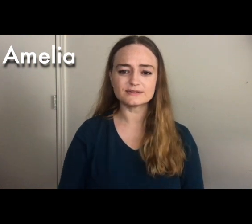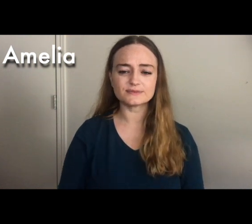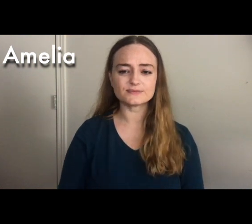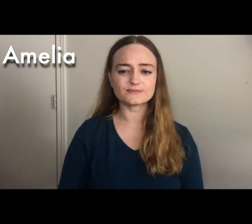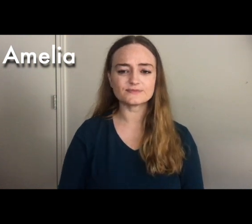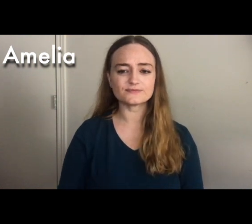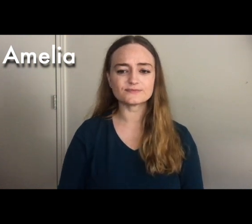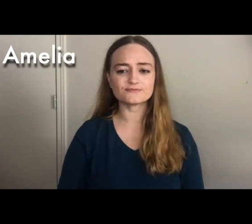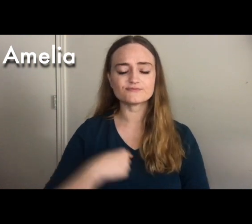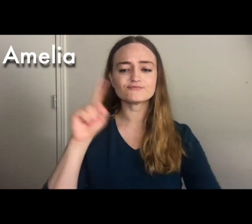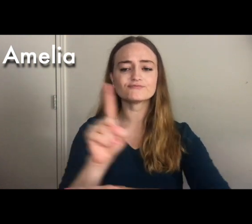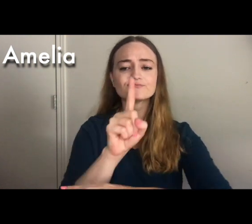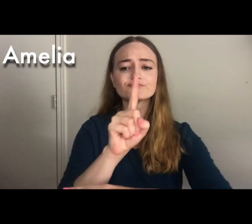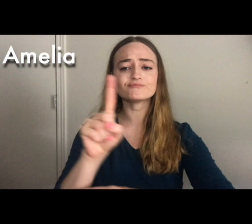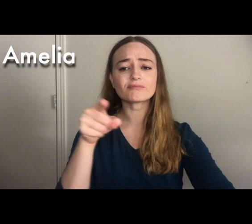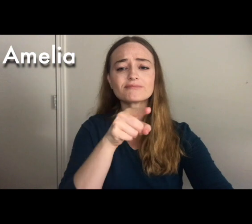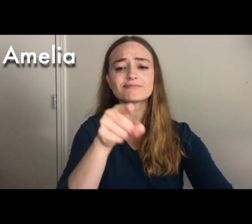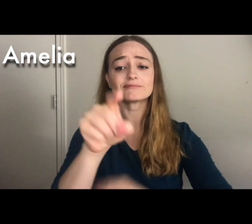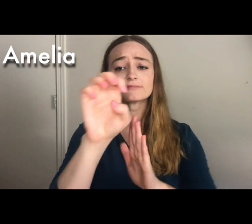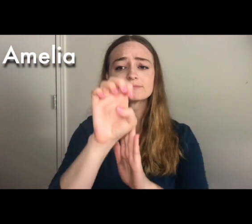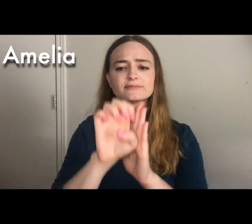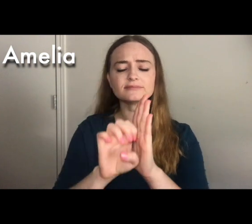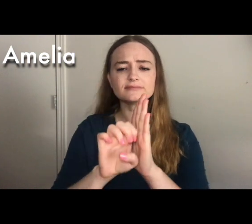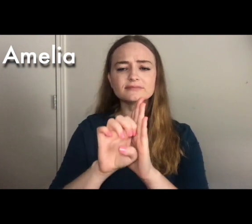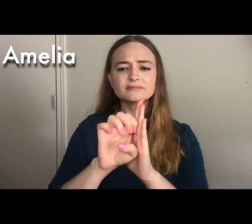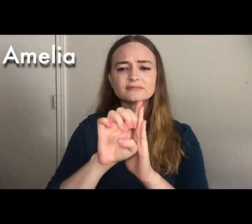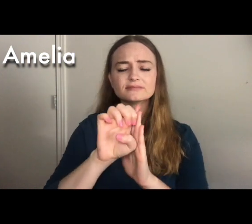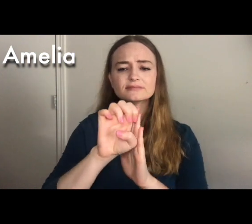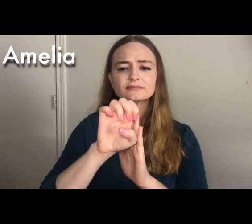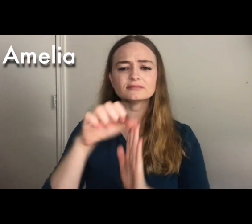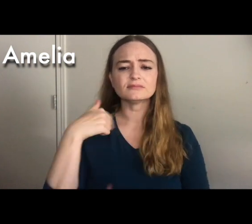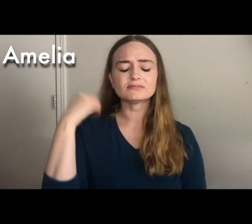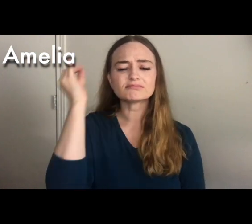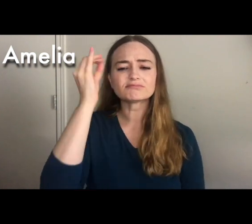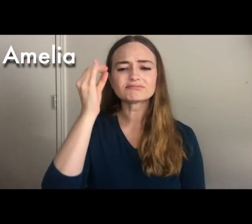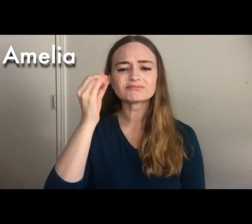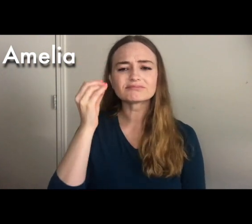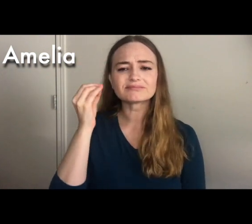Walk down the hall to an elevator.